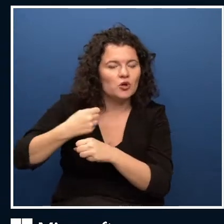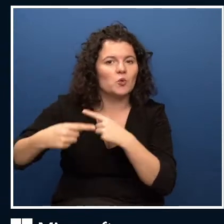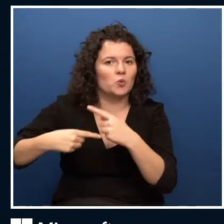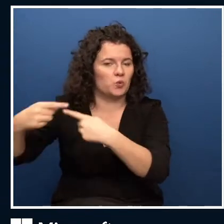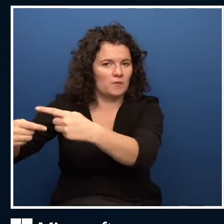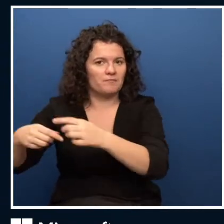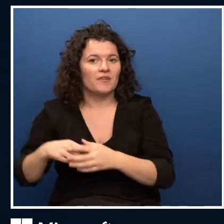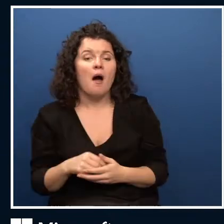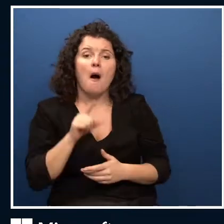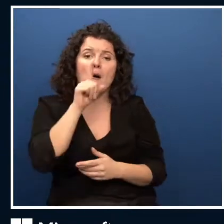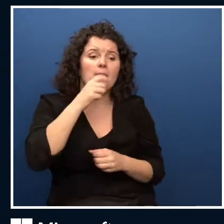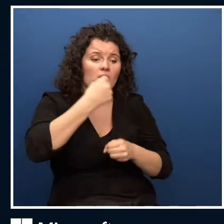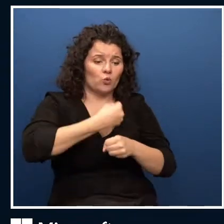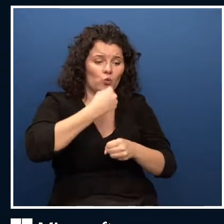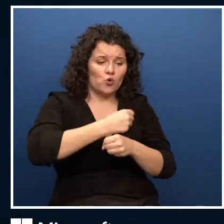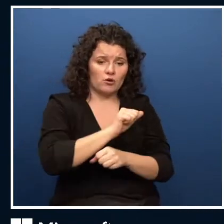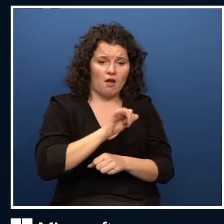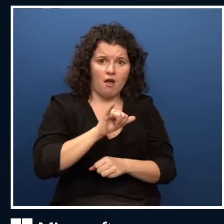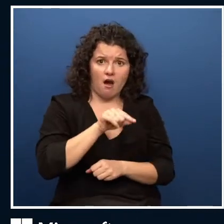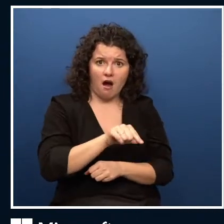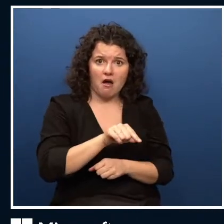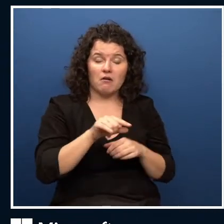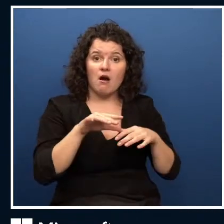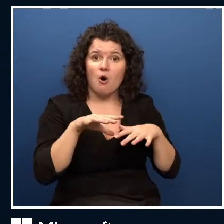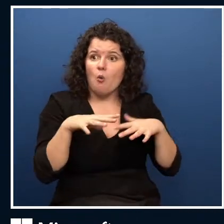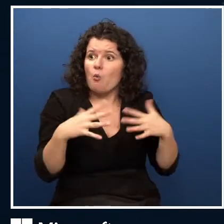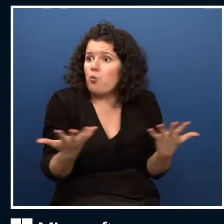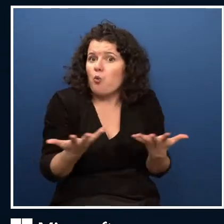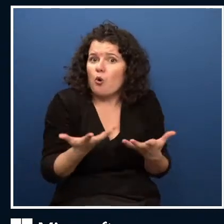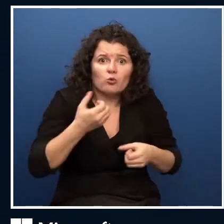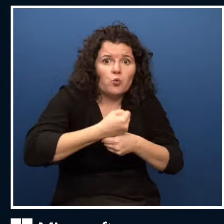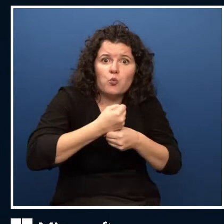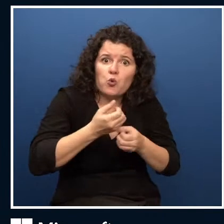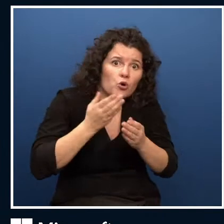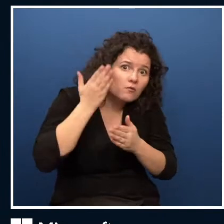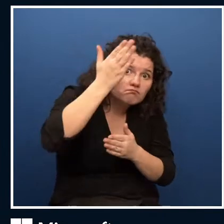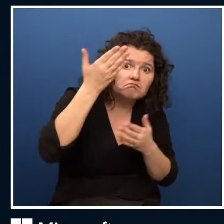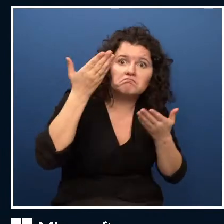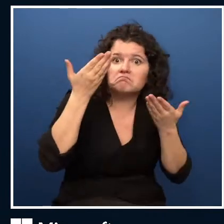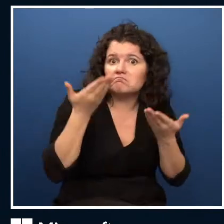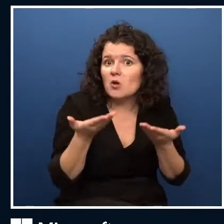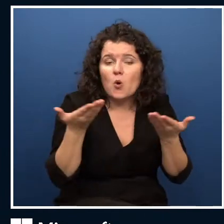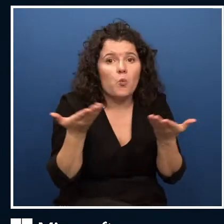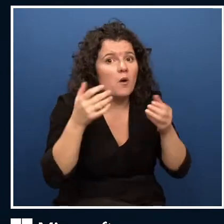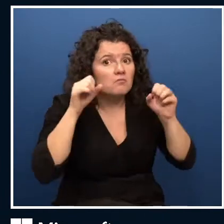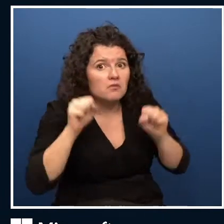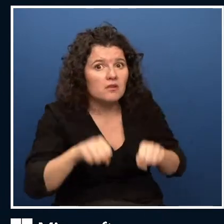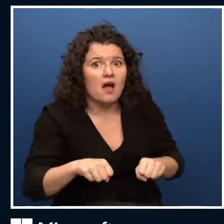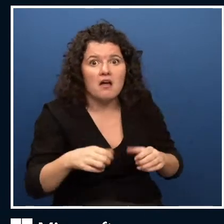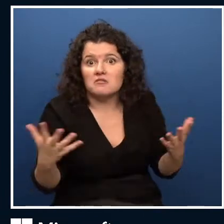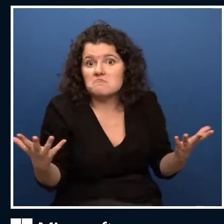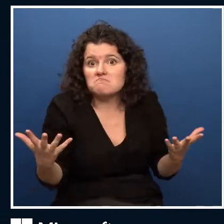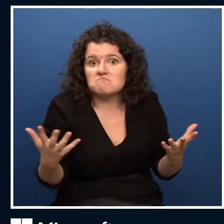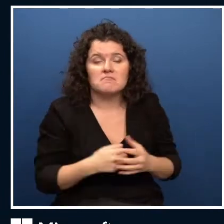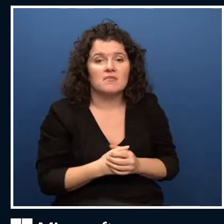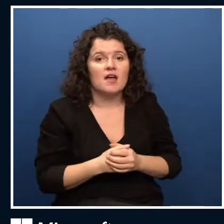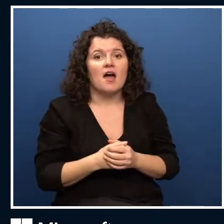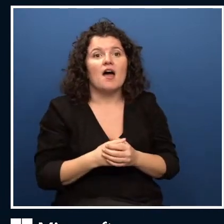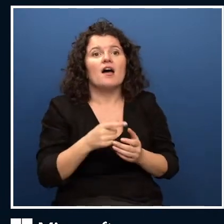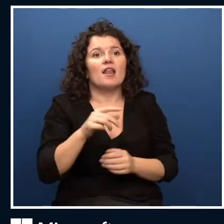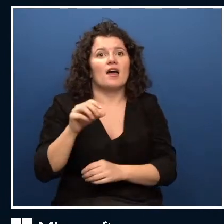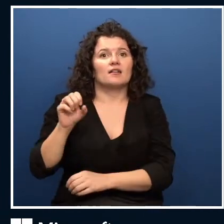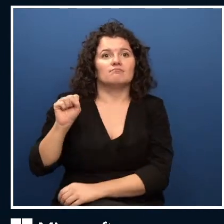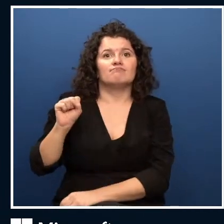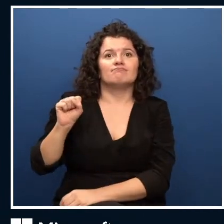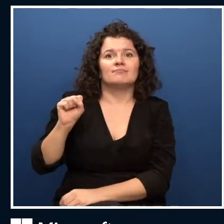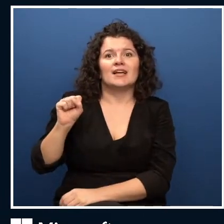within AI and ML for a little bit. So, Syed just expressed that he really liked working at a corporation, but I'd love